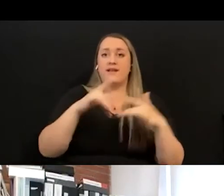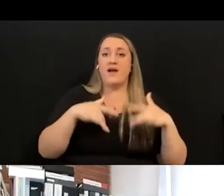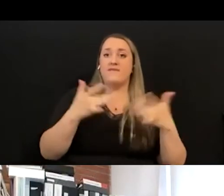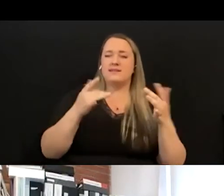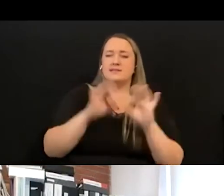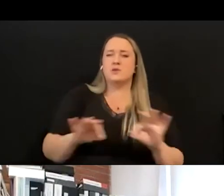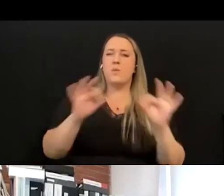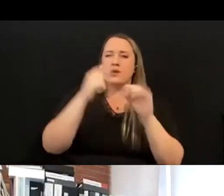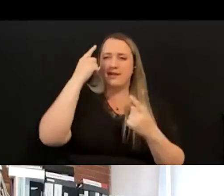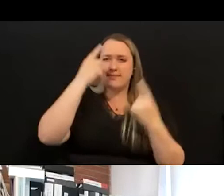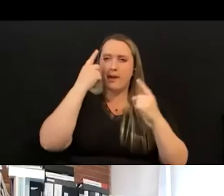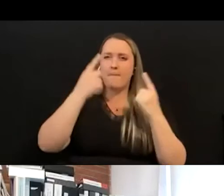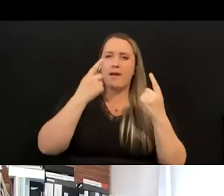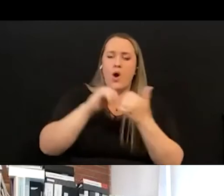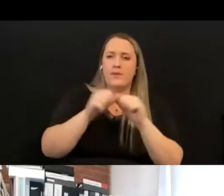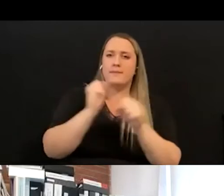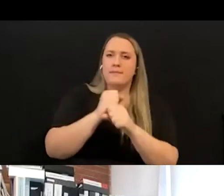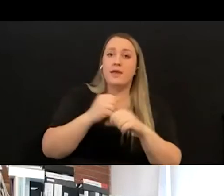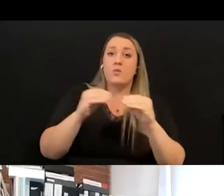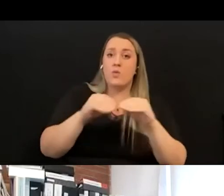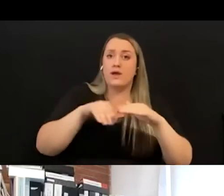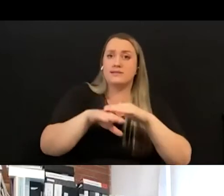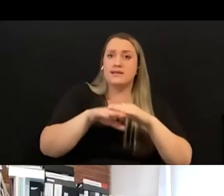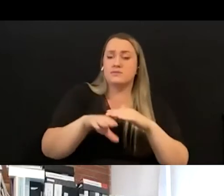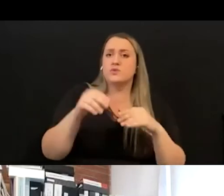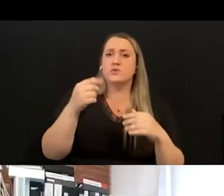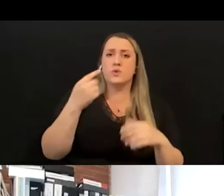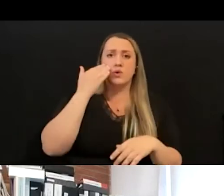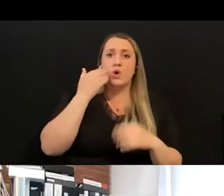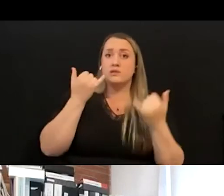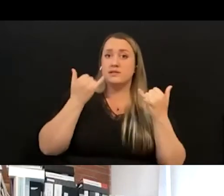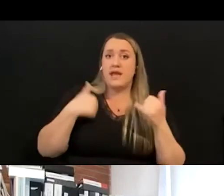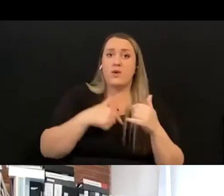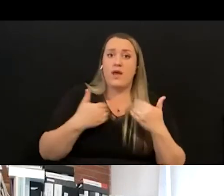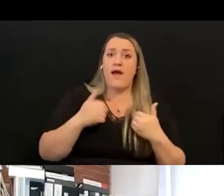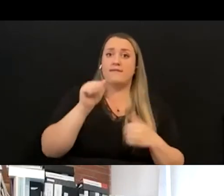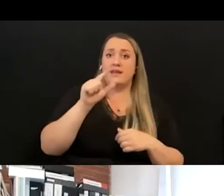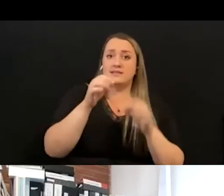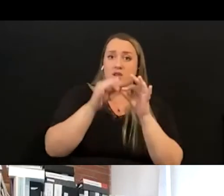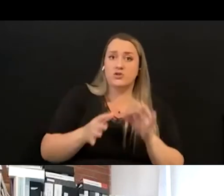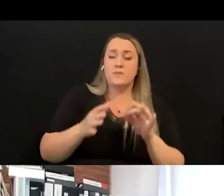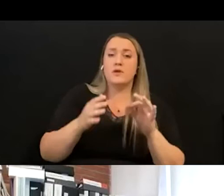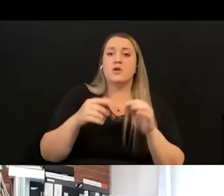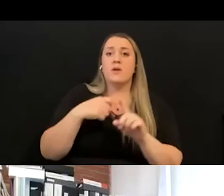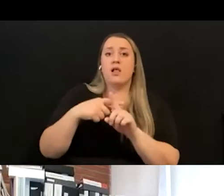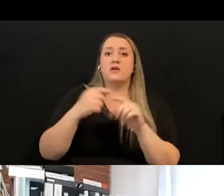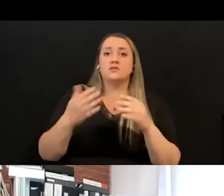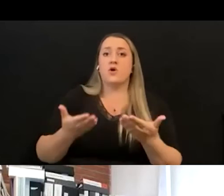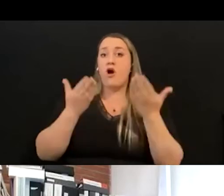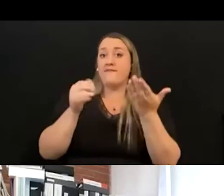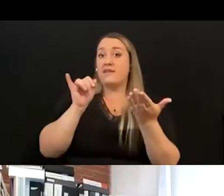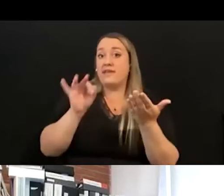make them more accessible. So as we have today, having an ASL interpreter and offering, if